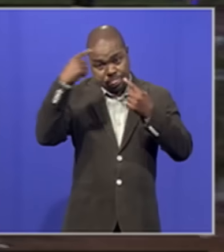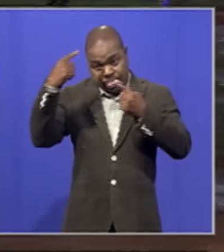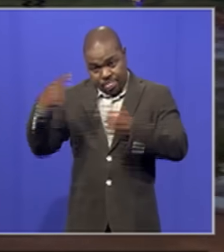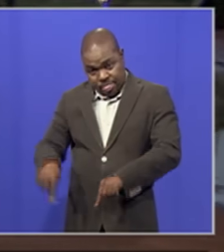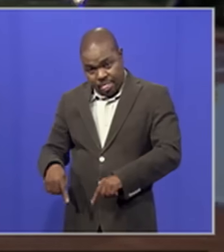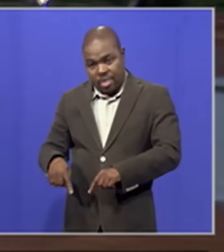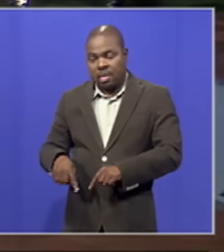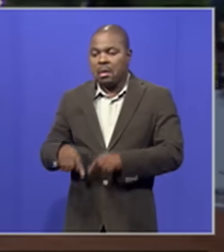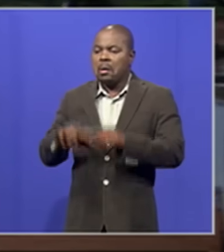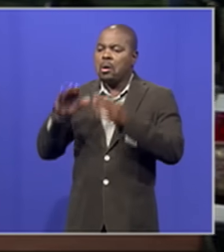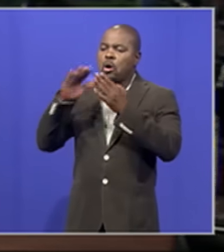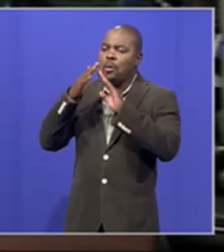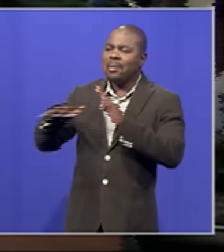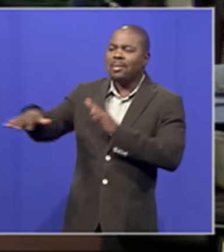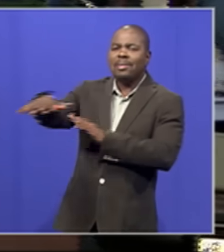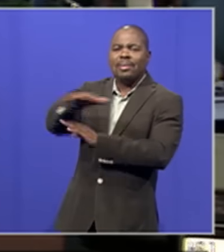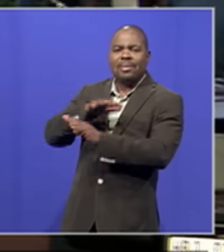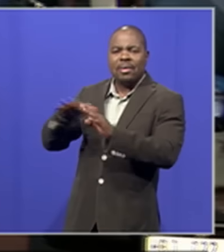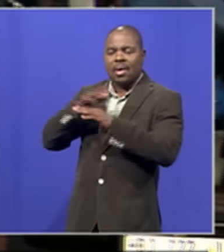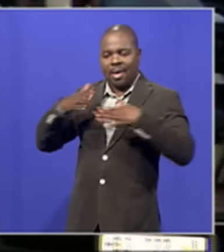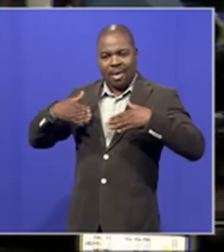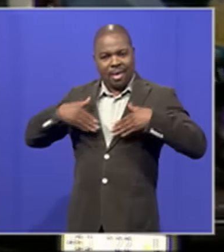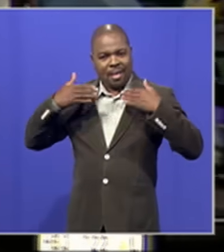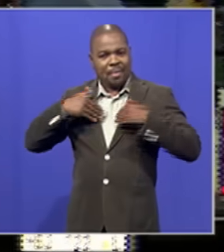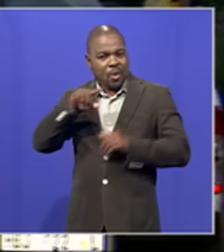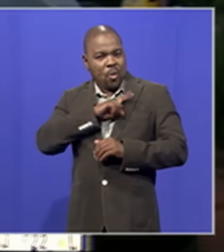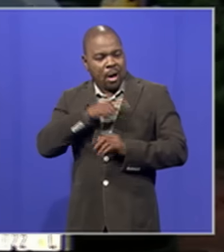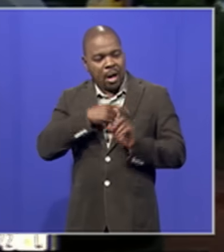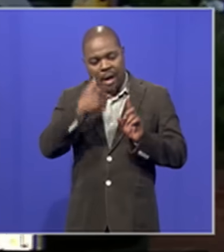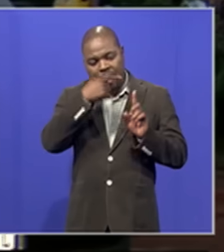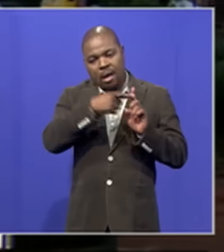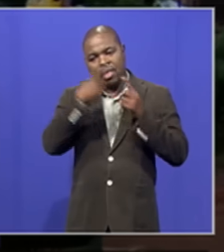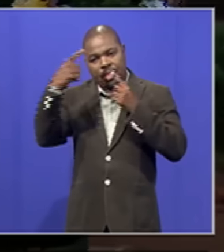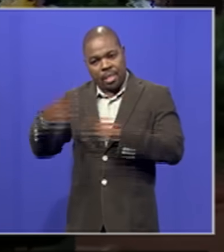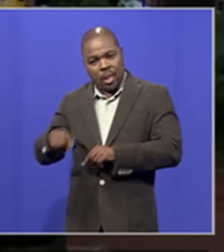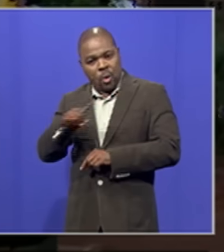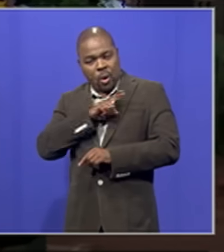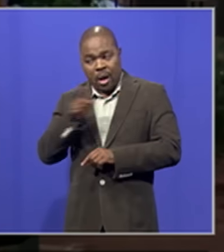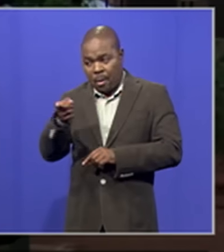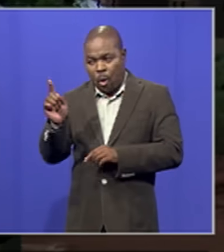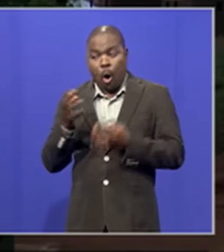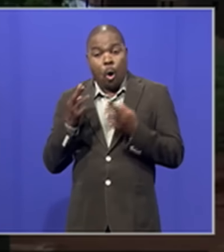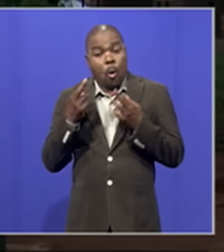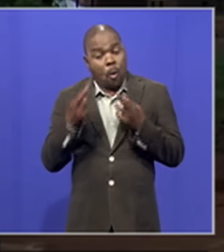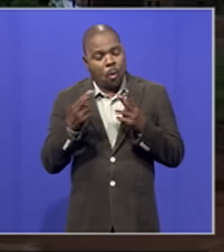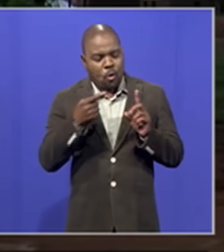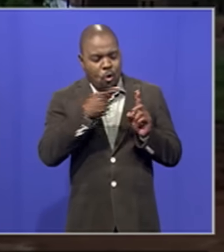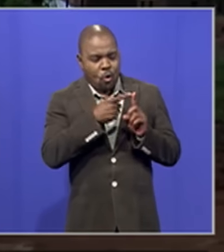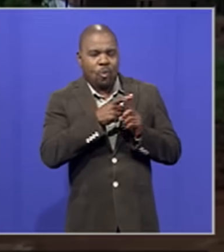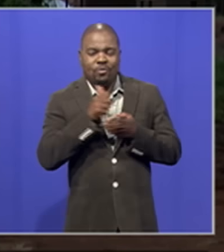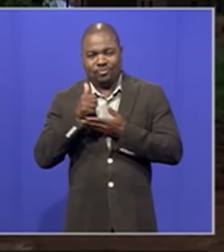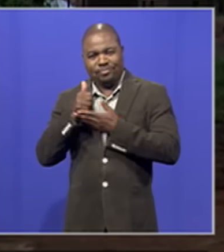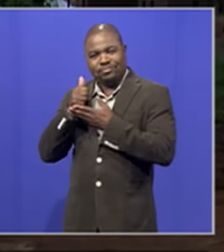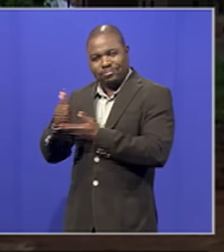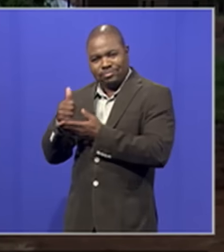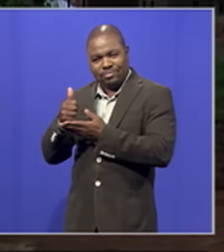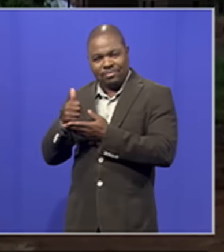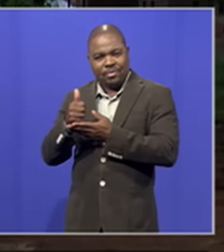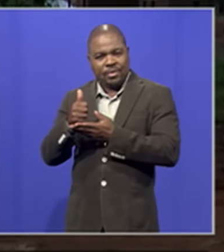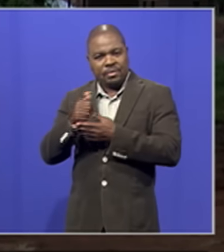baagi ba mo motseselegae ono ba ne ba itumeletse ketelo ya gagwe ka ge ba re ba na le tsholofelo fa ba tlile go bona thuso re lebile